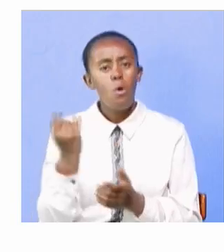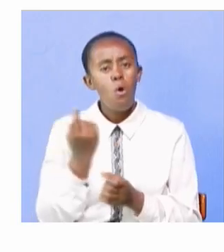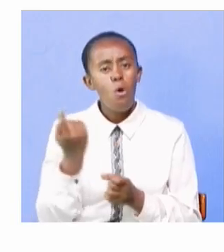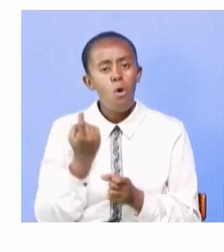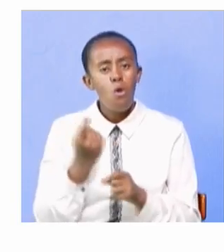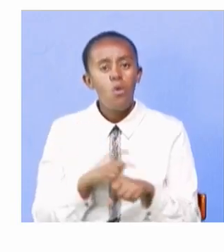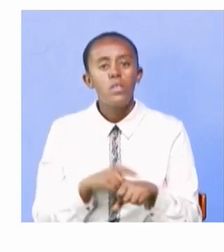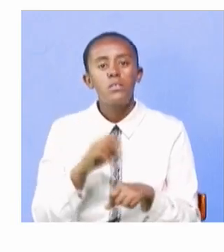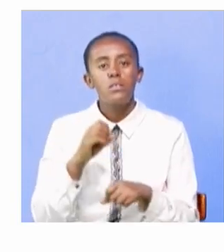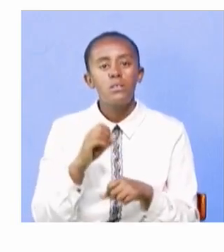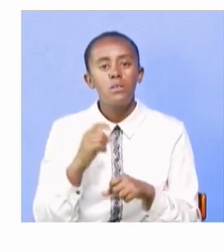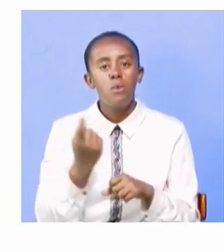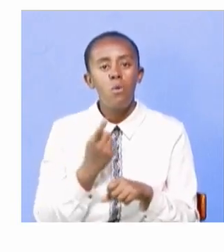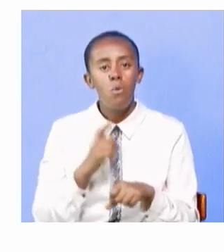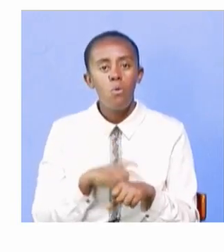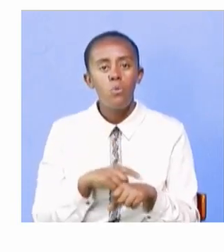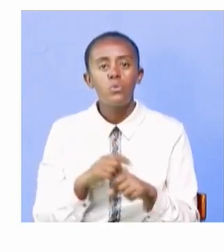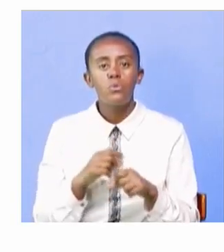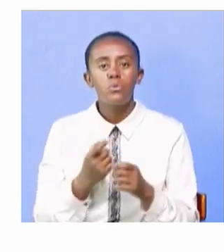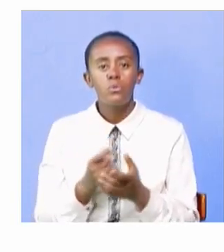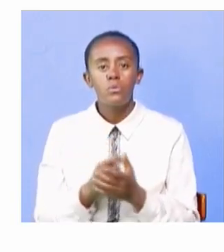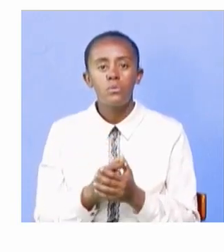always carry